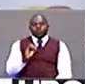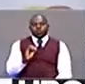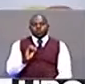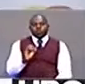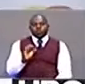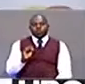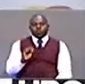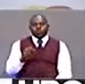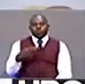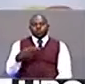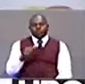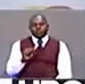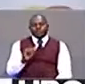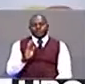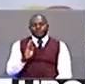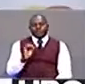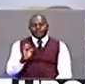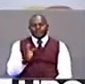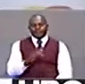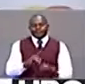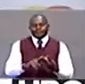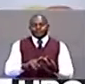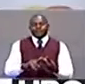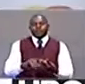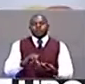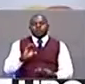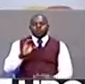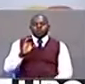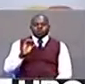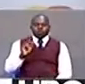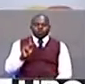ushabe, kumakech, onabu akelo, Lucy.